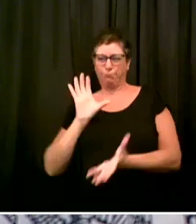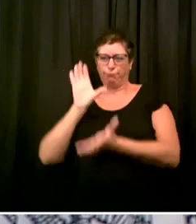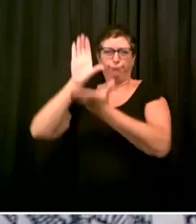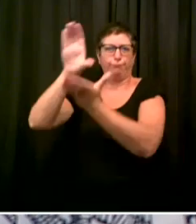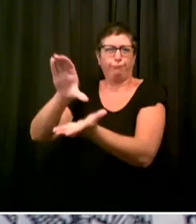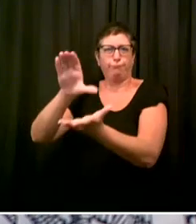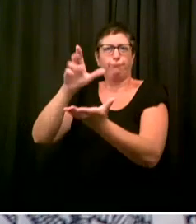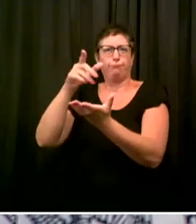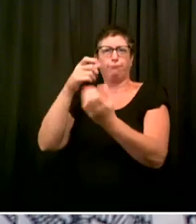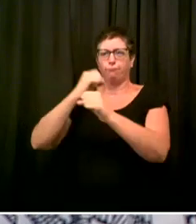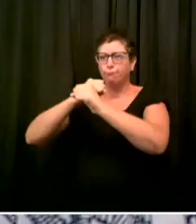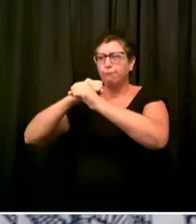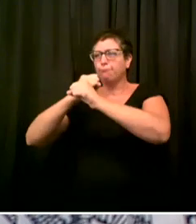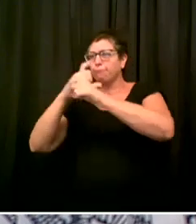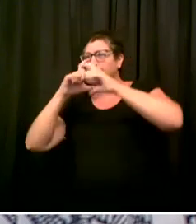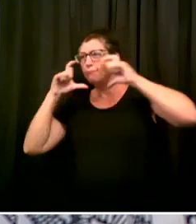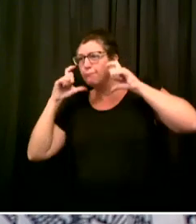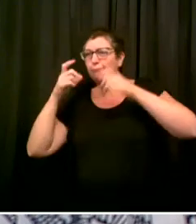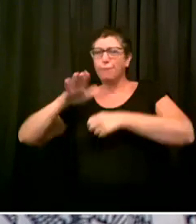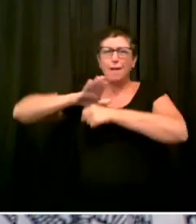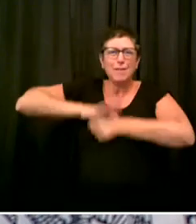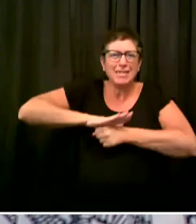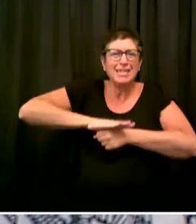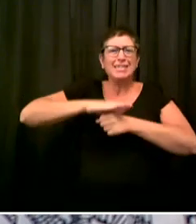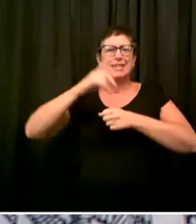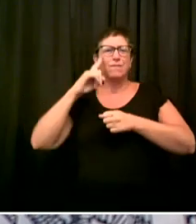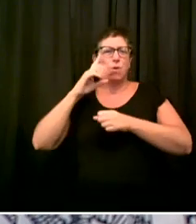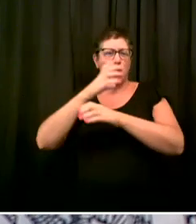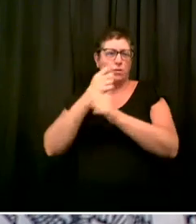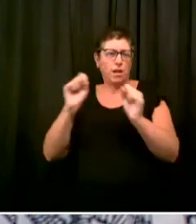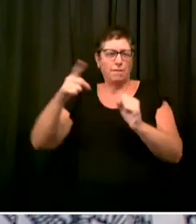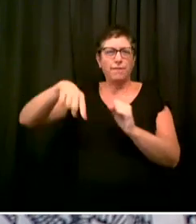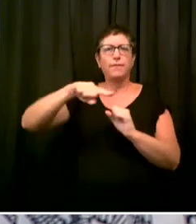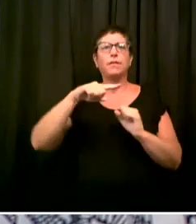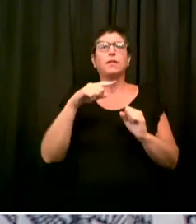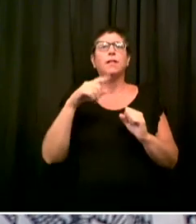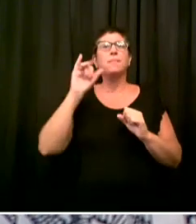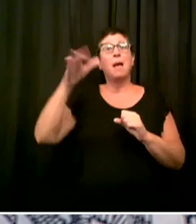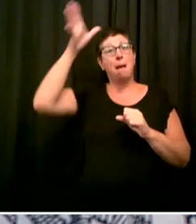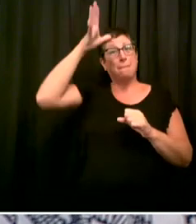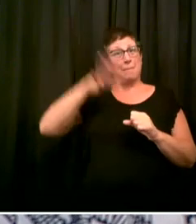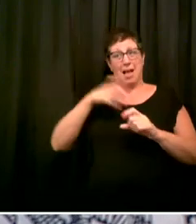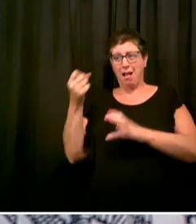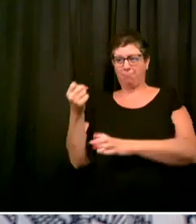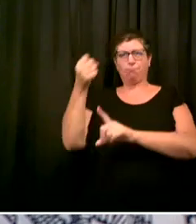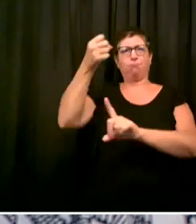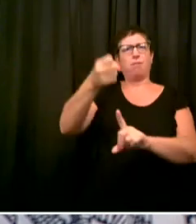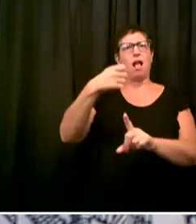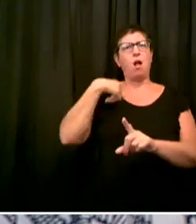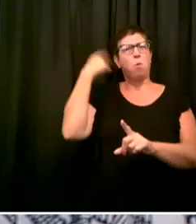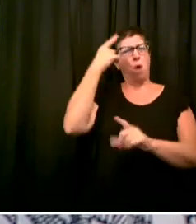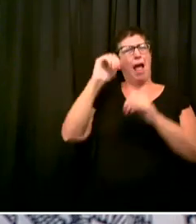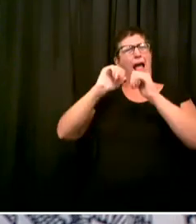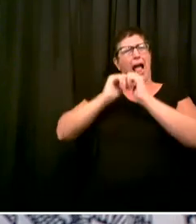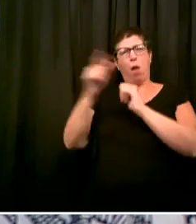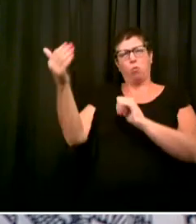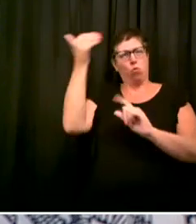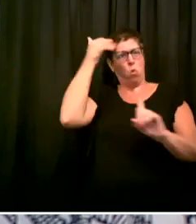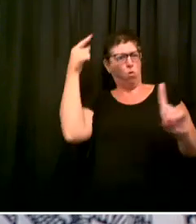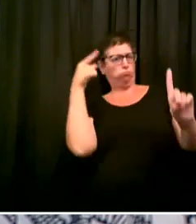deliver. But I'm just wondering how you know him and why you chose to appoint him to the EDC. Yeah, I've known him for